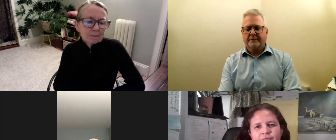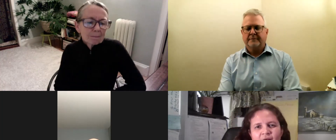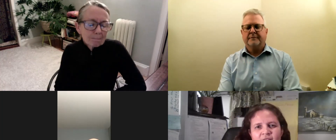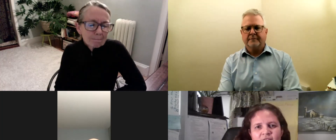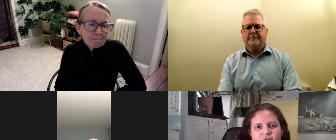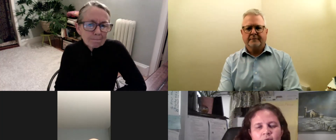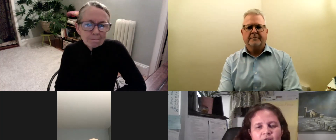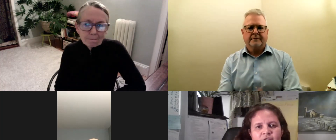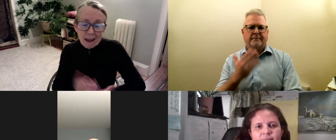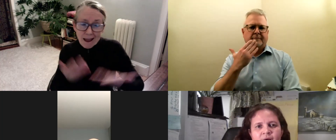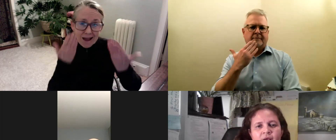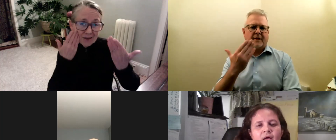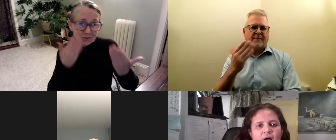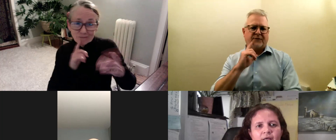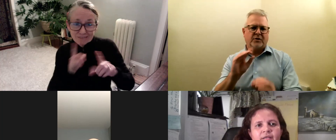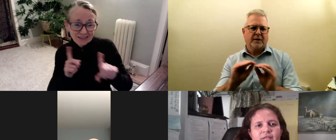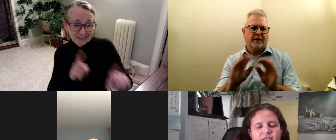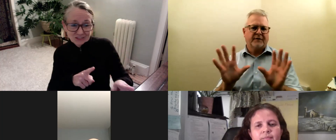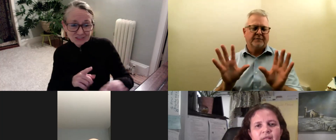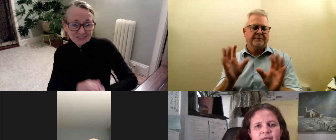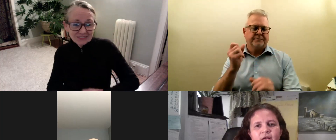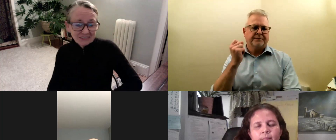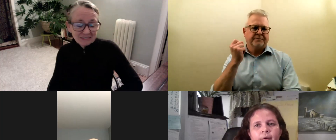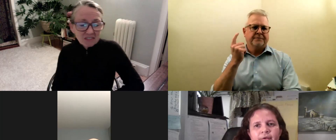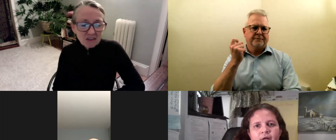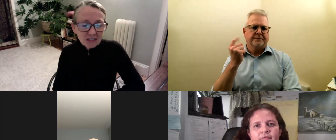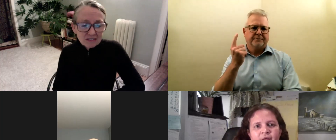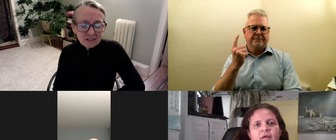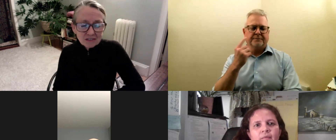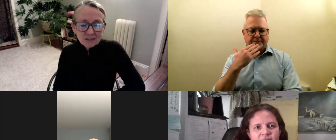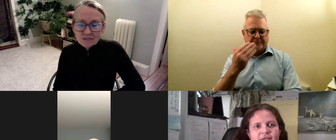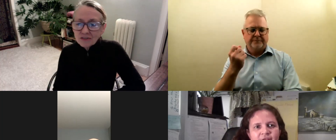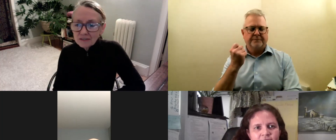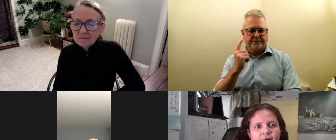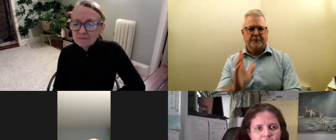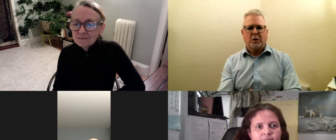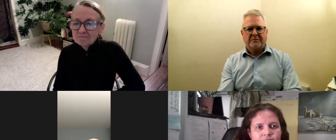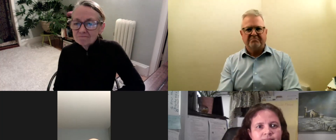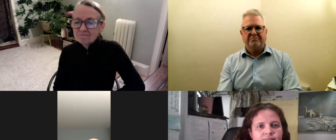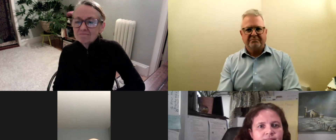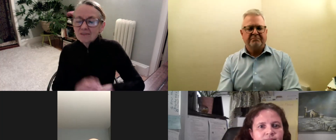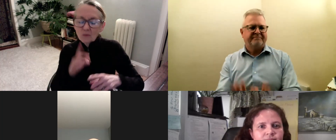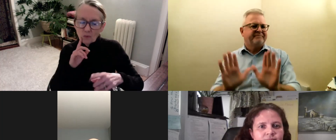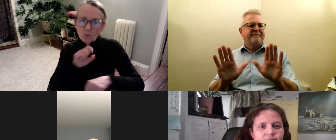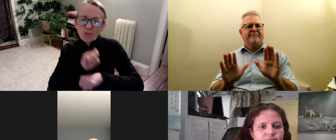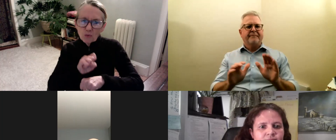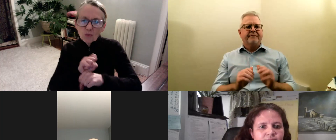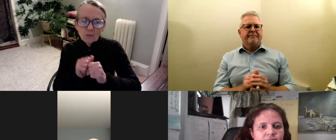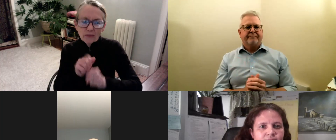I don't know if that answers your question, but in the disability component of it, we're definitely going to work.